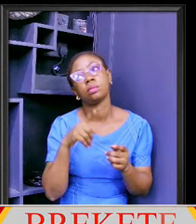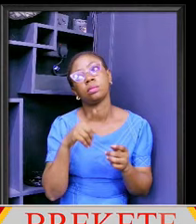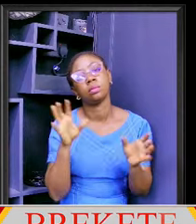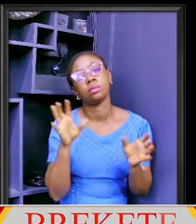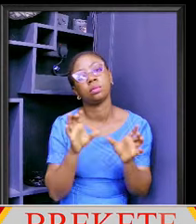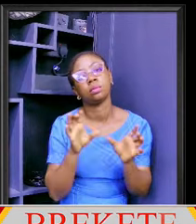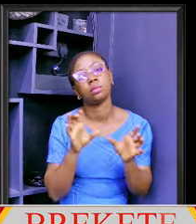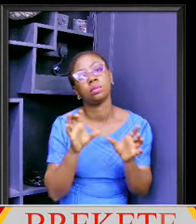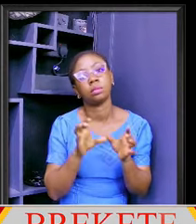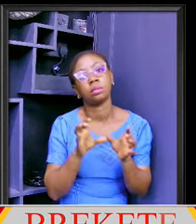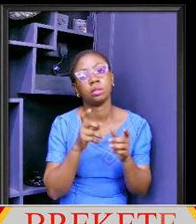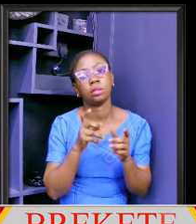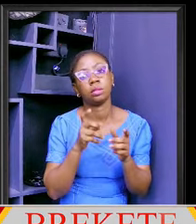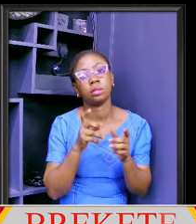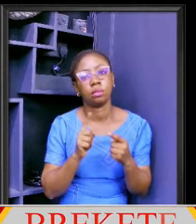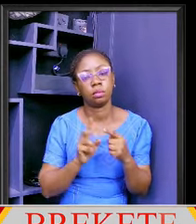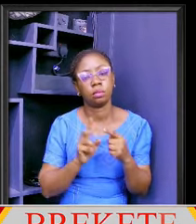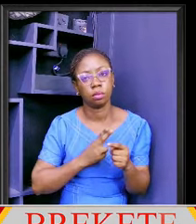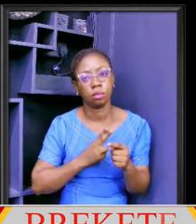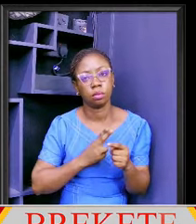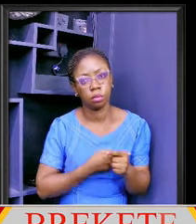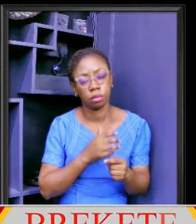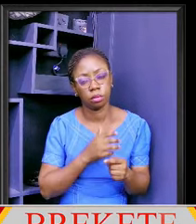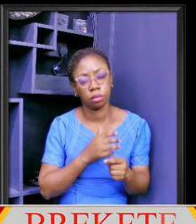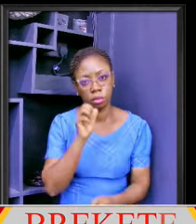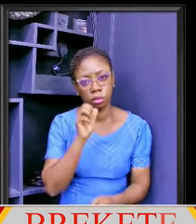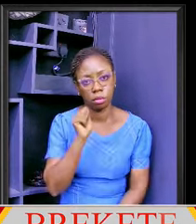us, ACOMORAN,